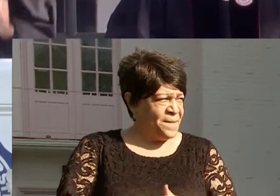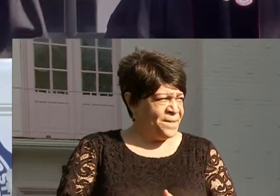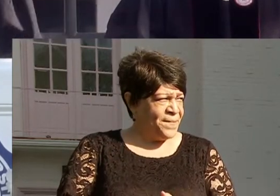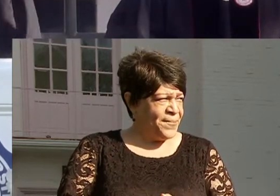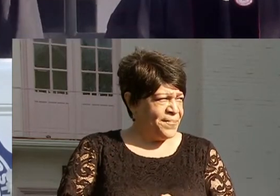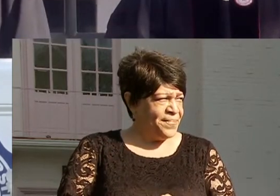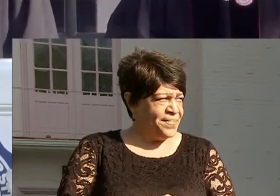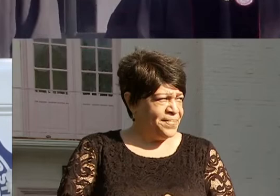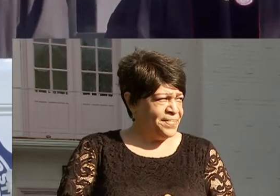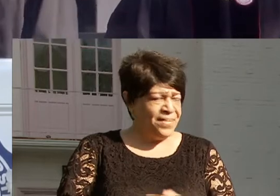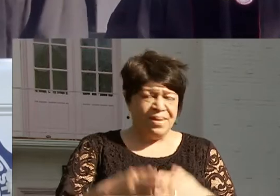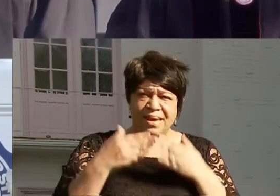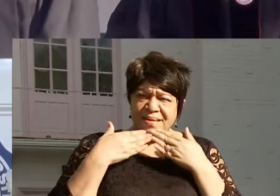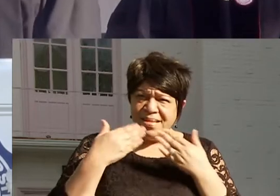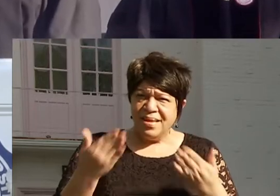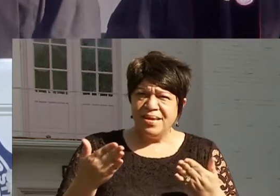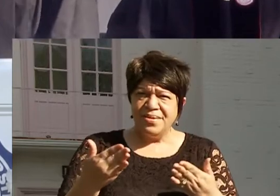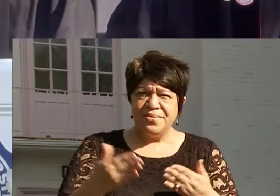Thank you.